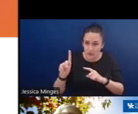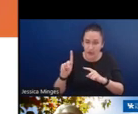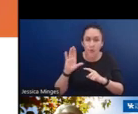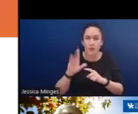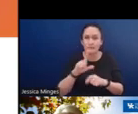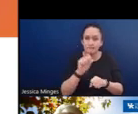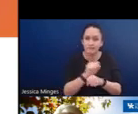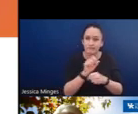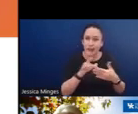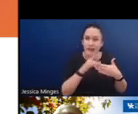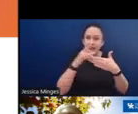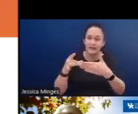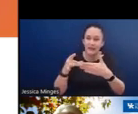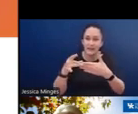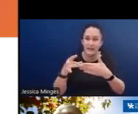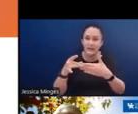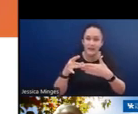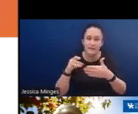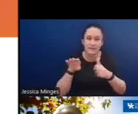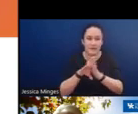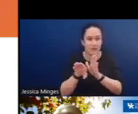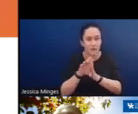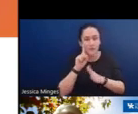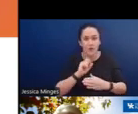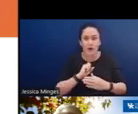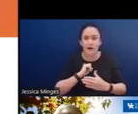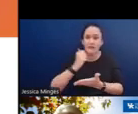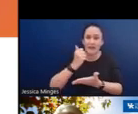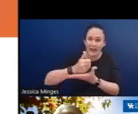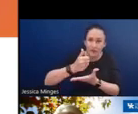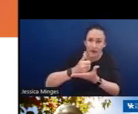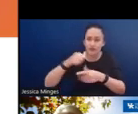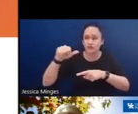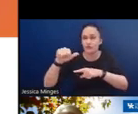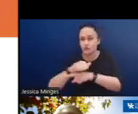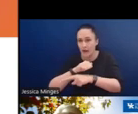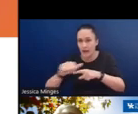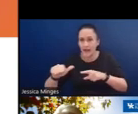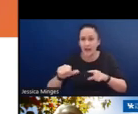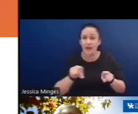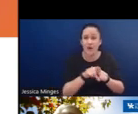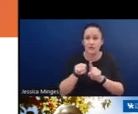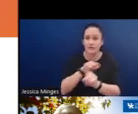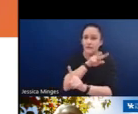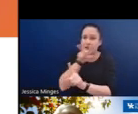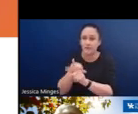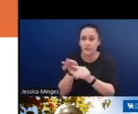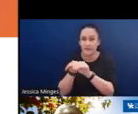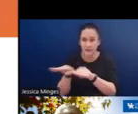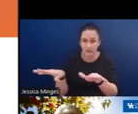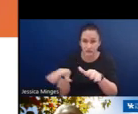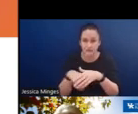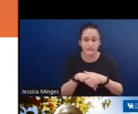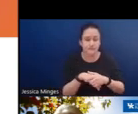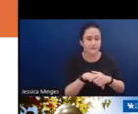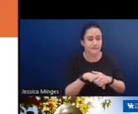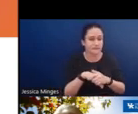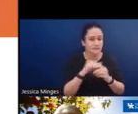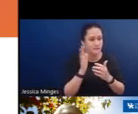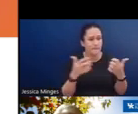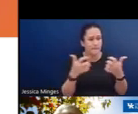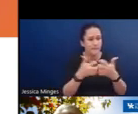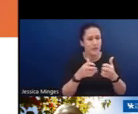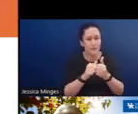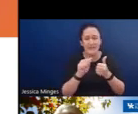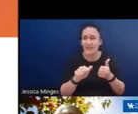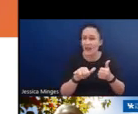leading the development of the interventions, leading the trainings, and then leading implementation. And so this fits in with the body of